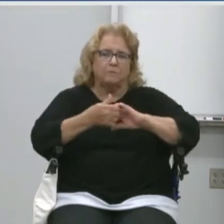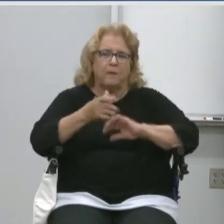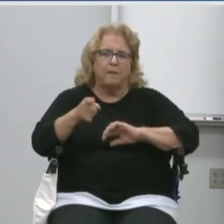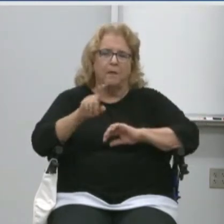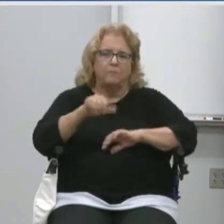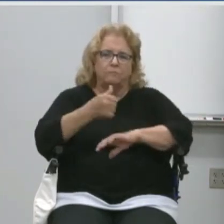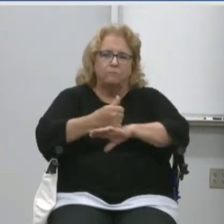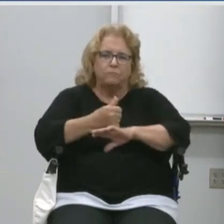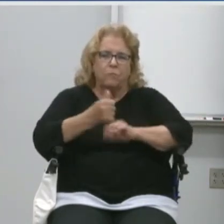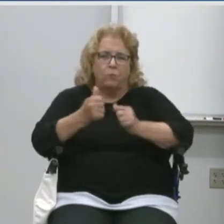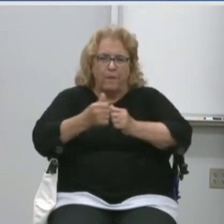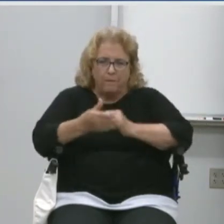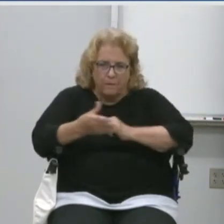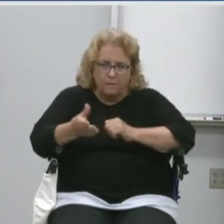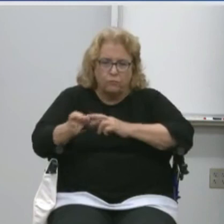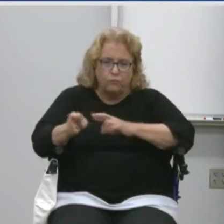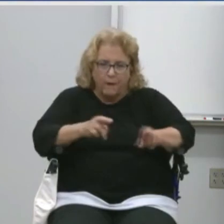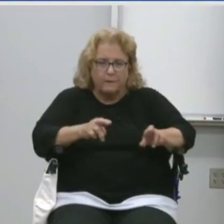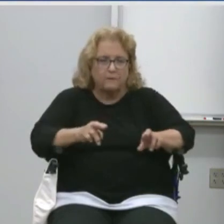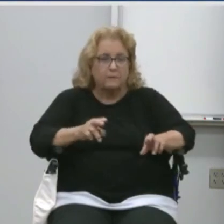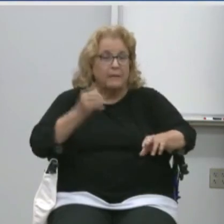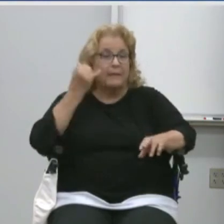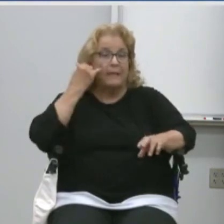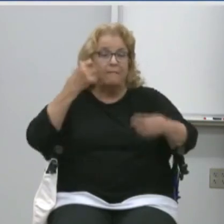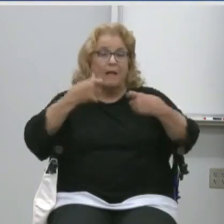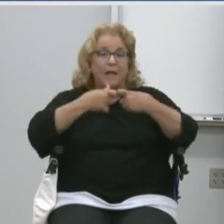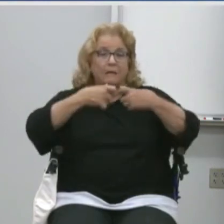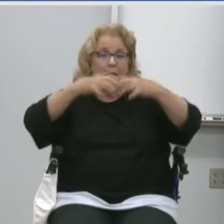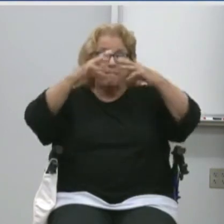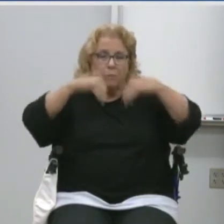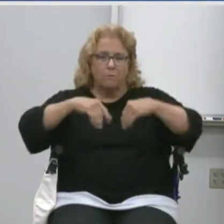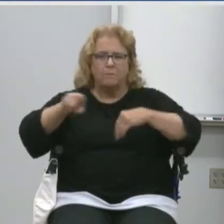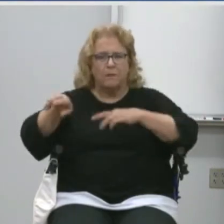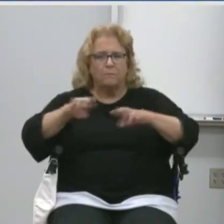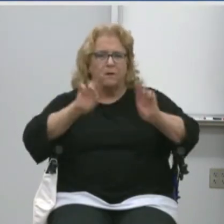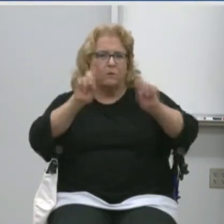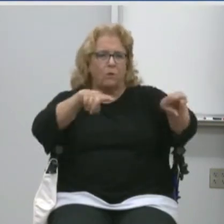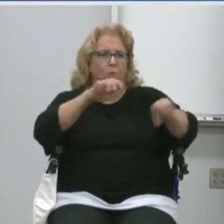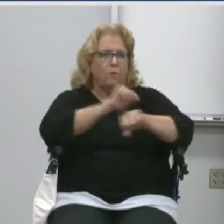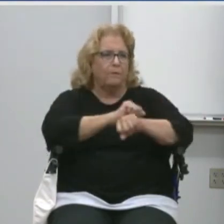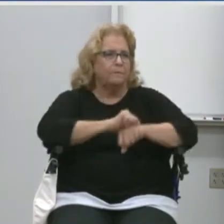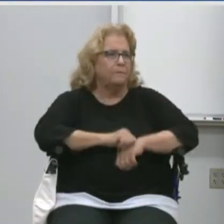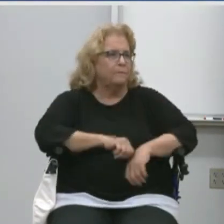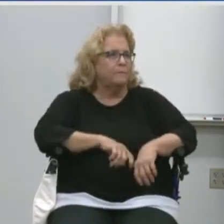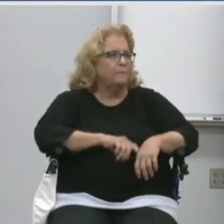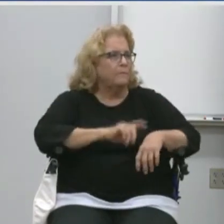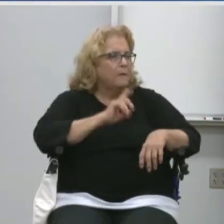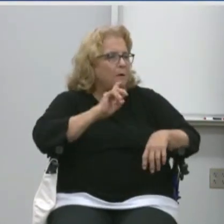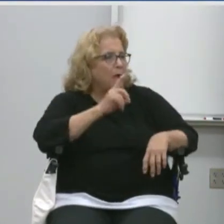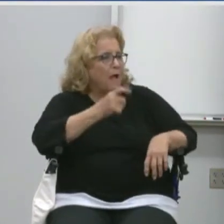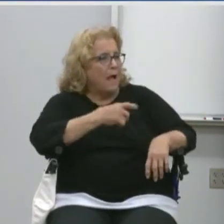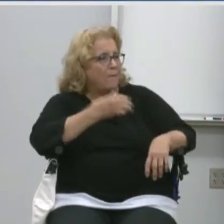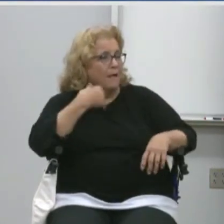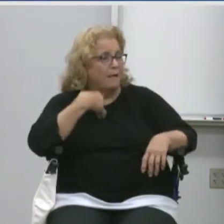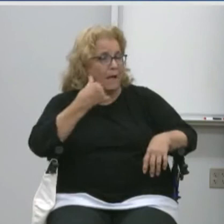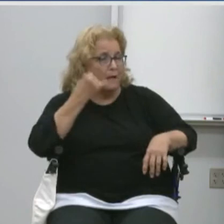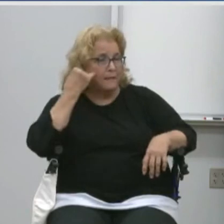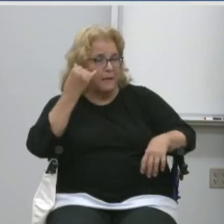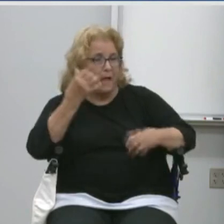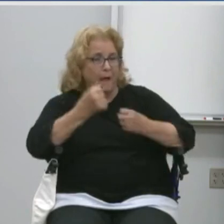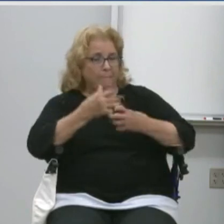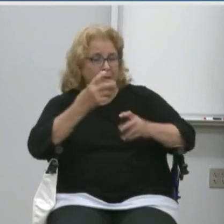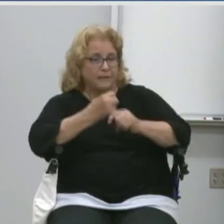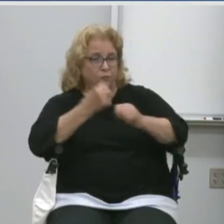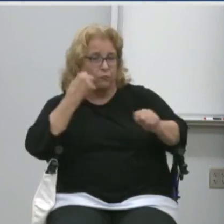here in the area with resources. So should we lose power in areas, they're ready to go to work. I was actually going to ask, do you have any idea how many trucks